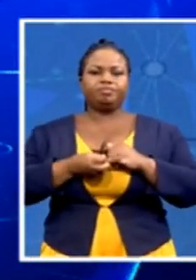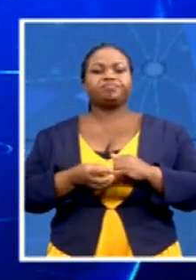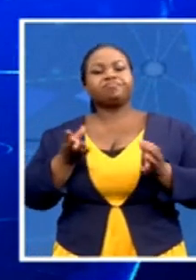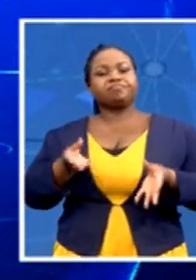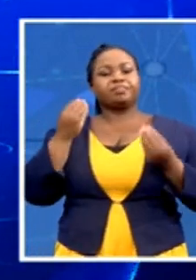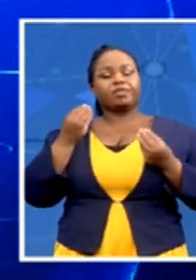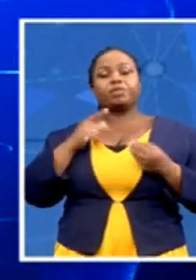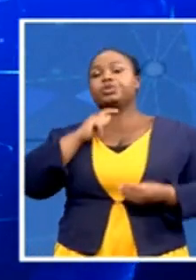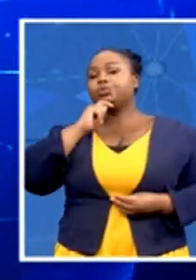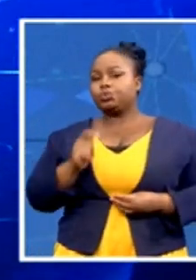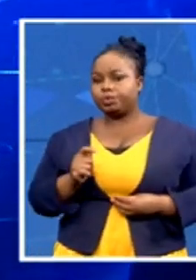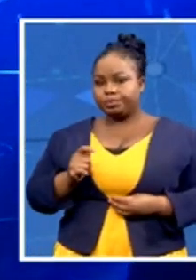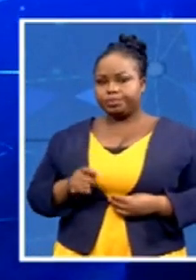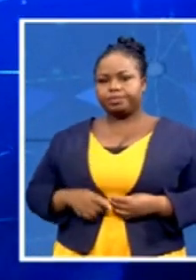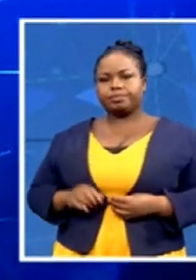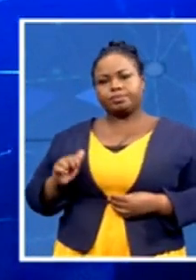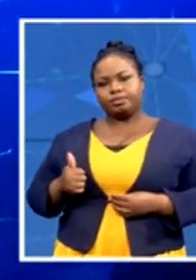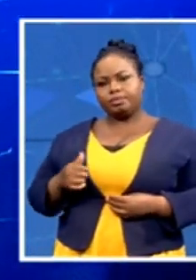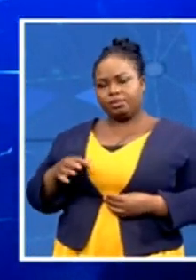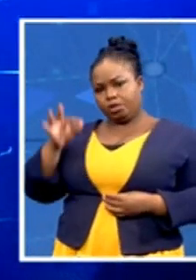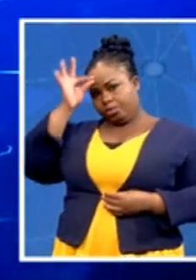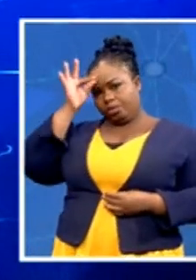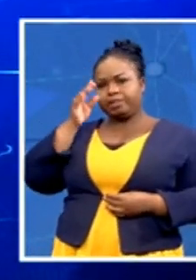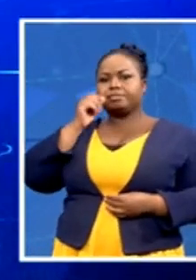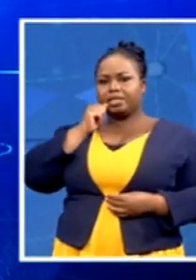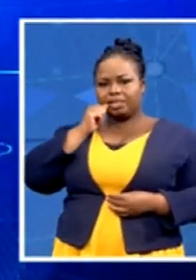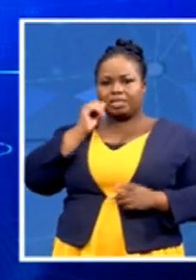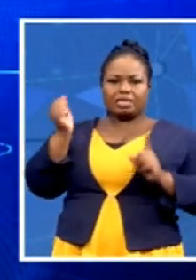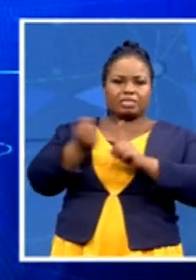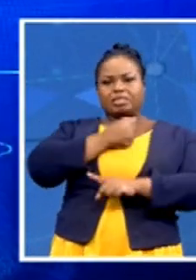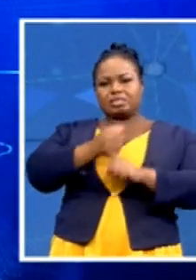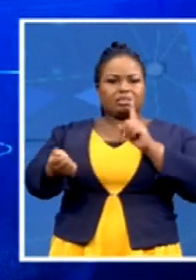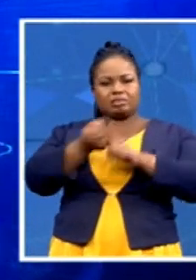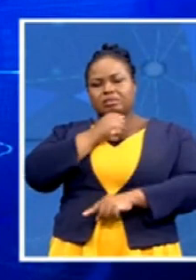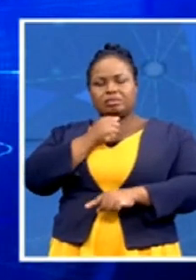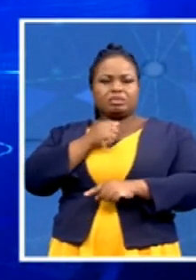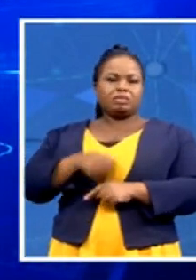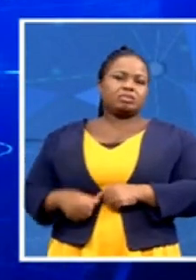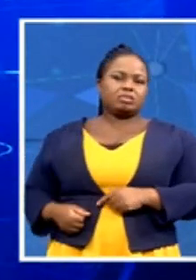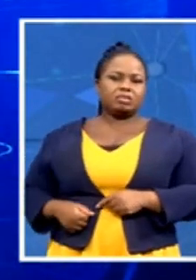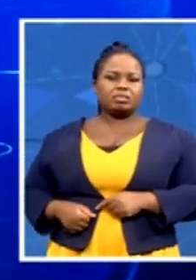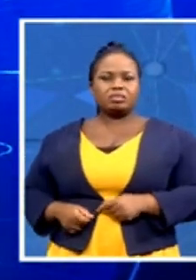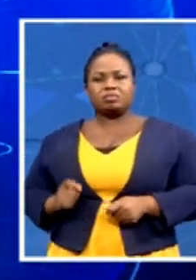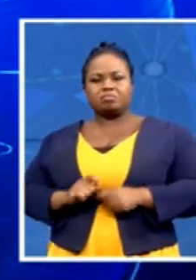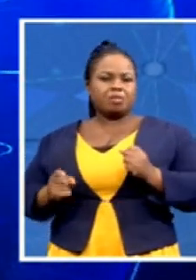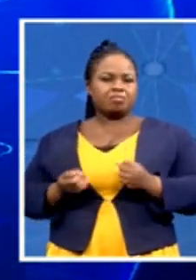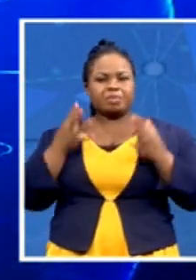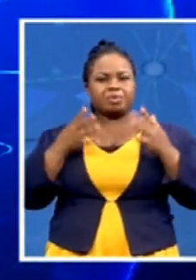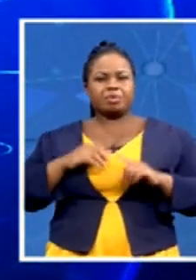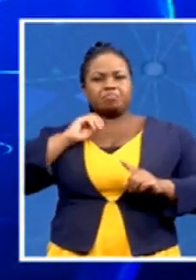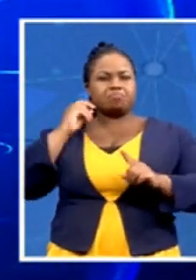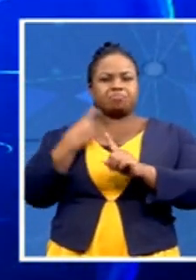they allegedly assaulted and tortured and did all those allegations that